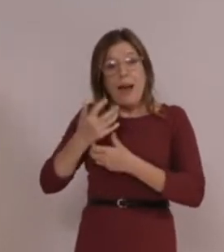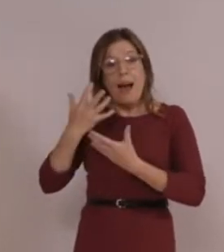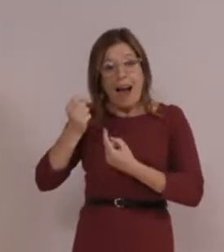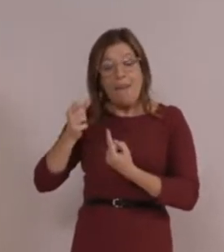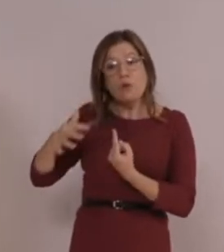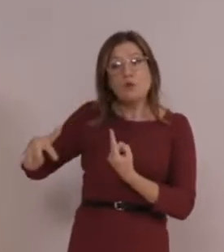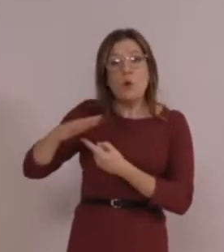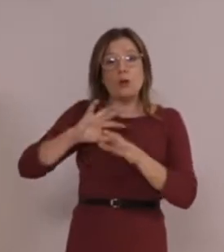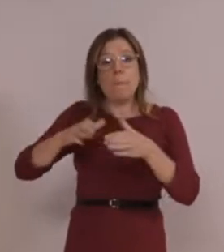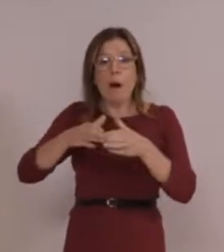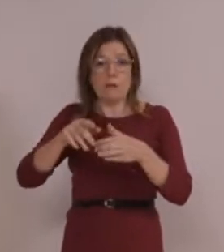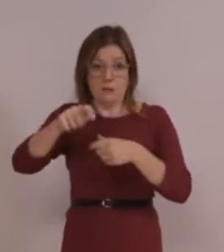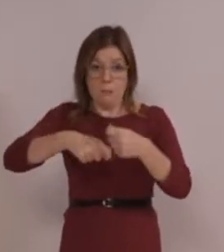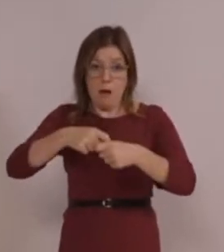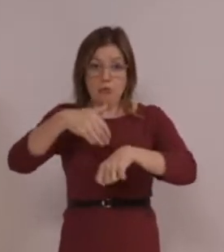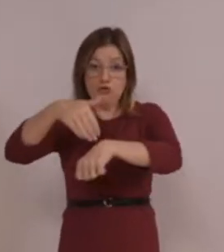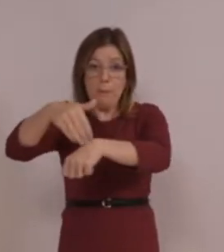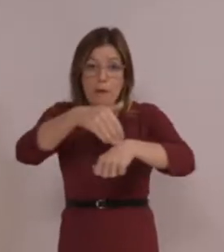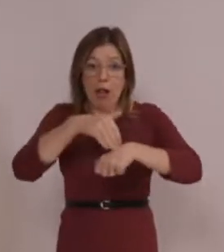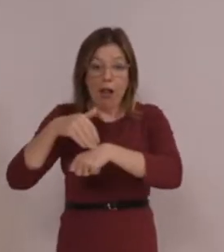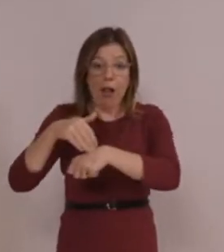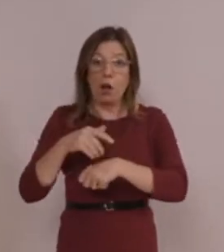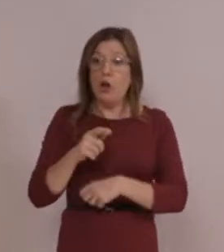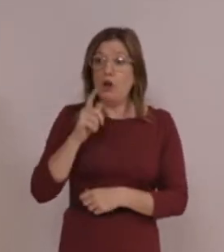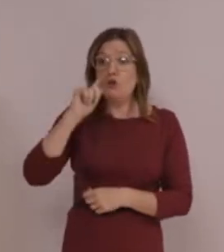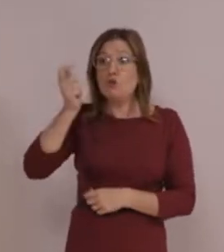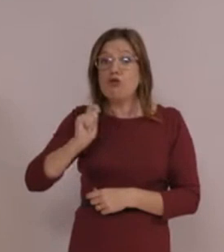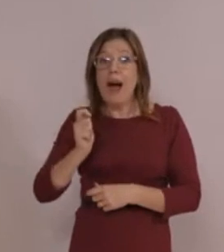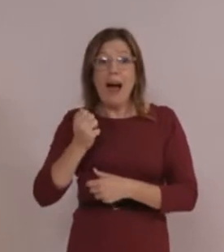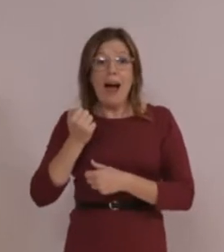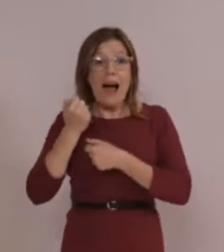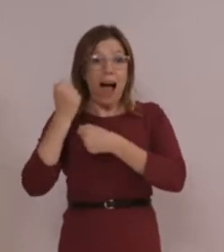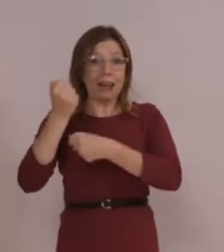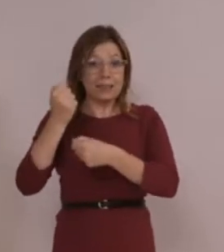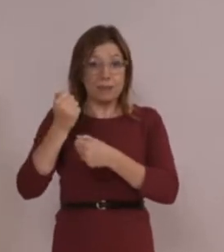socialist parties and imprisoning Ukrainian activists.